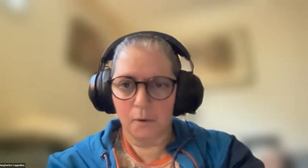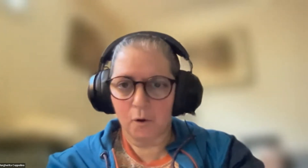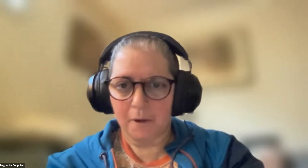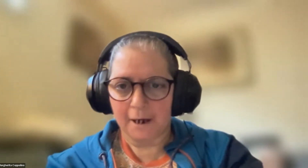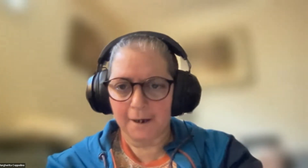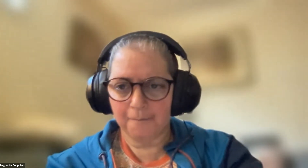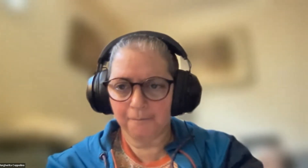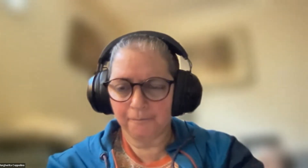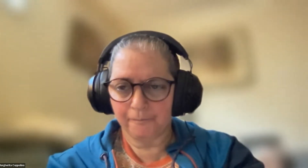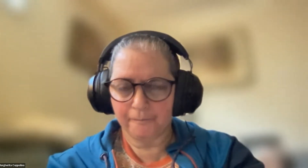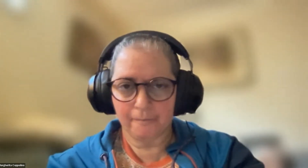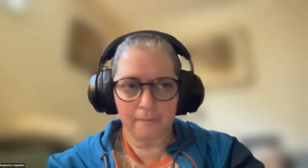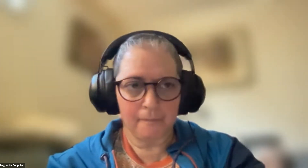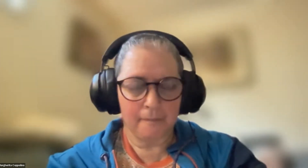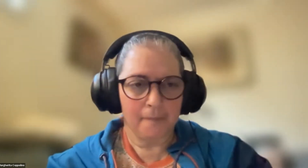Are we all back?